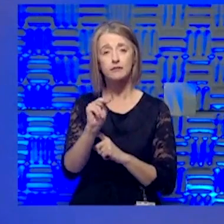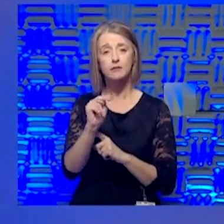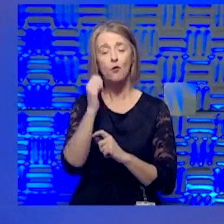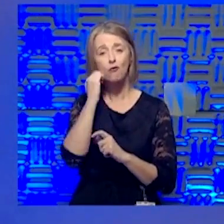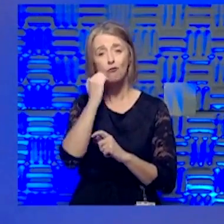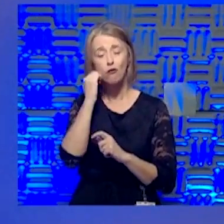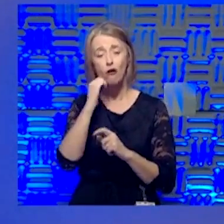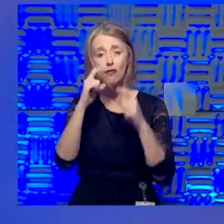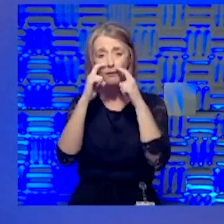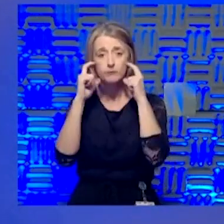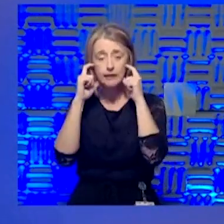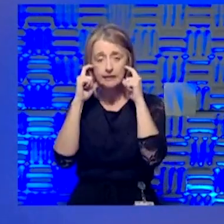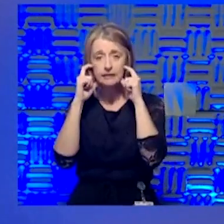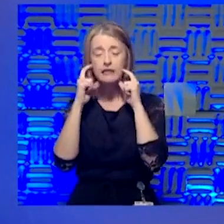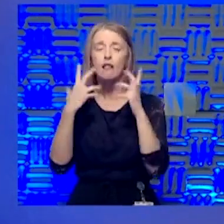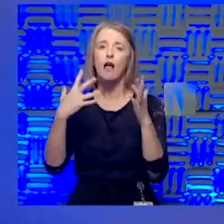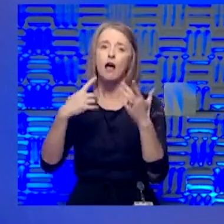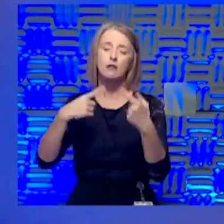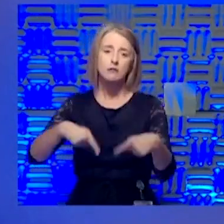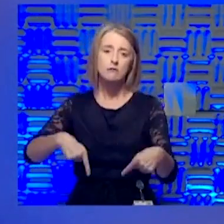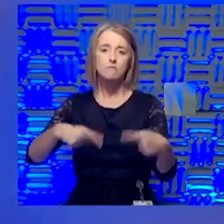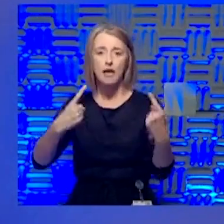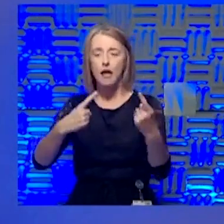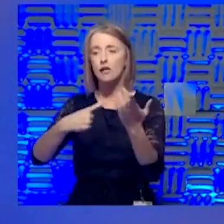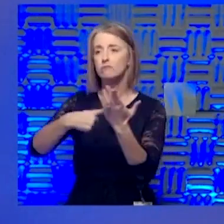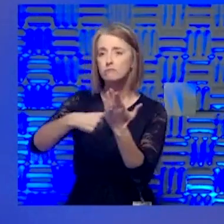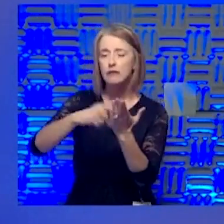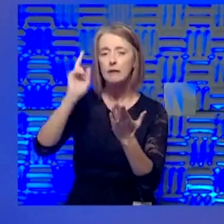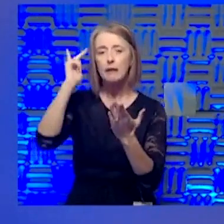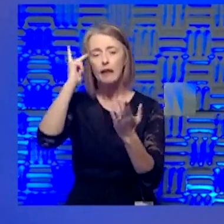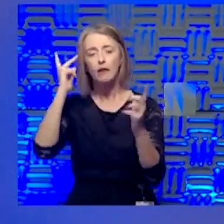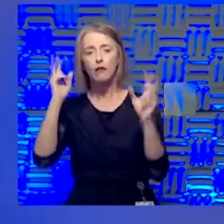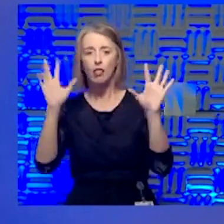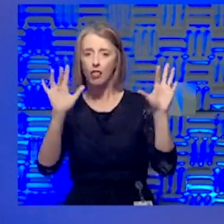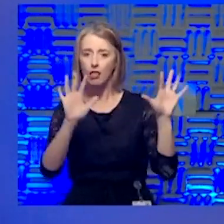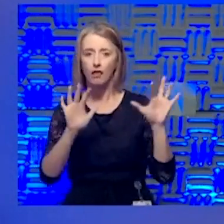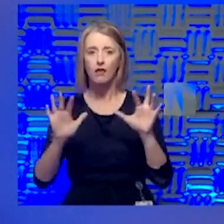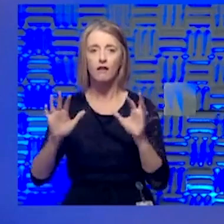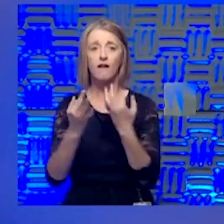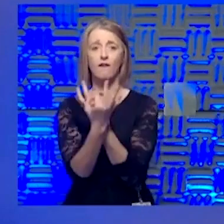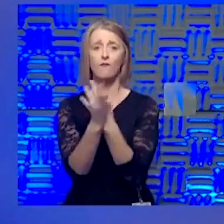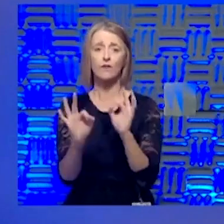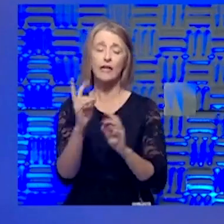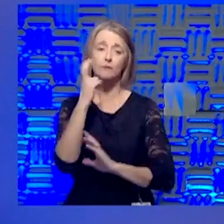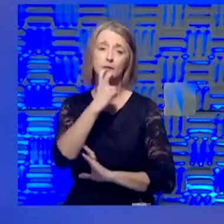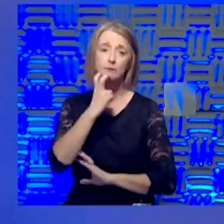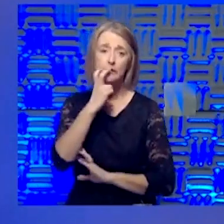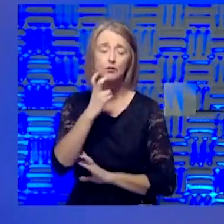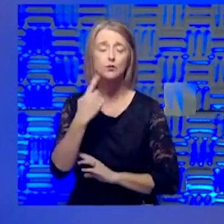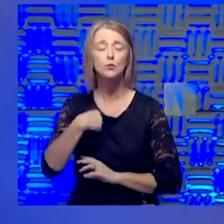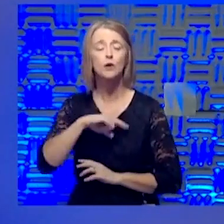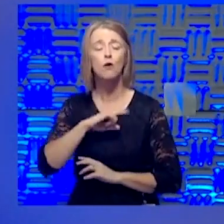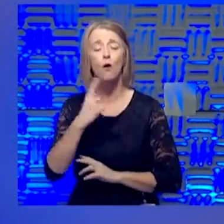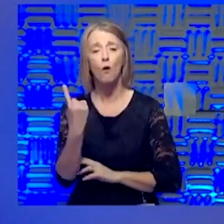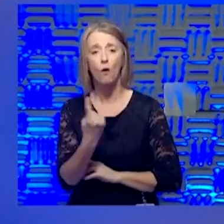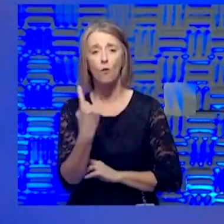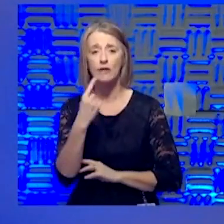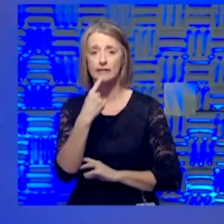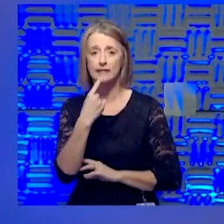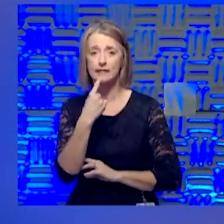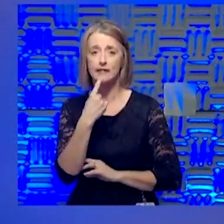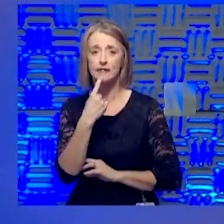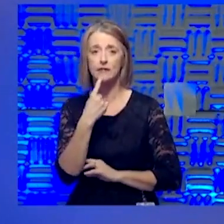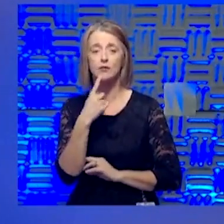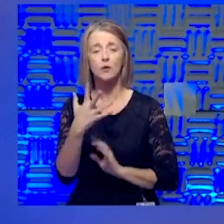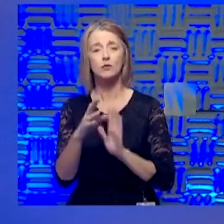lot of consternation and debate and politicalization of that about freedom of speech. We have always said we want you to be able